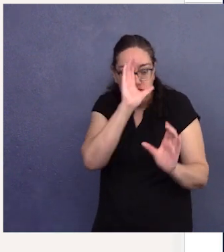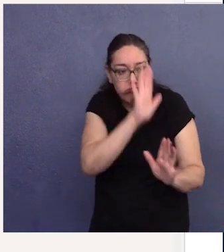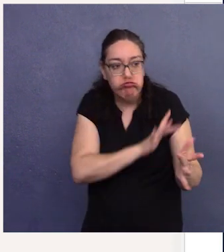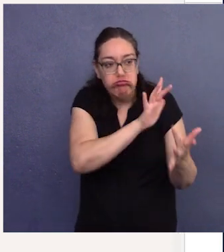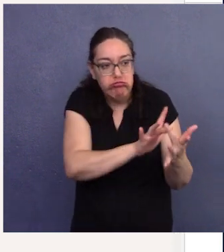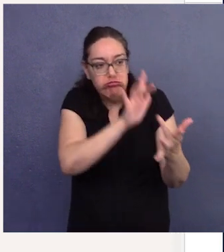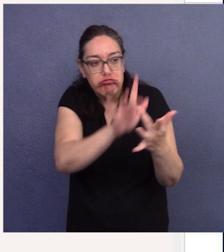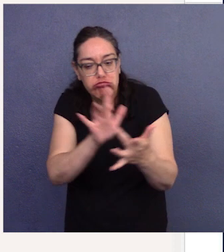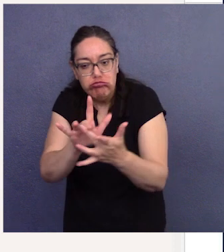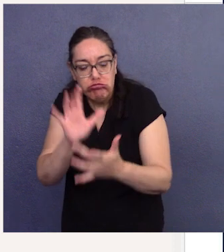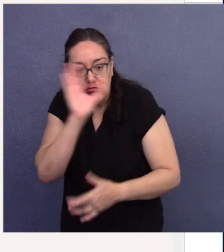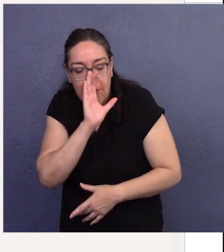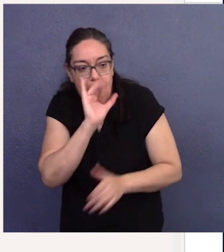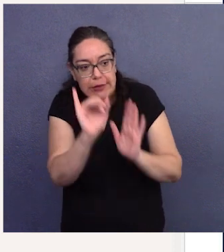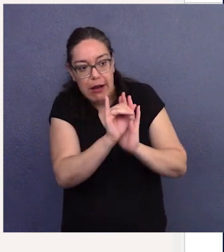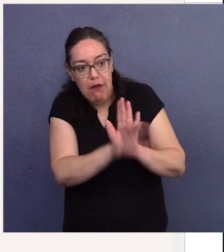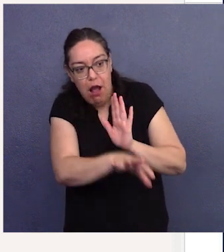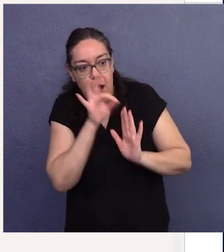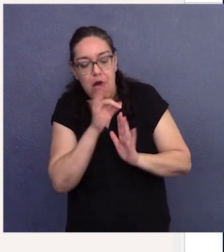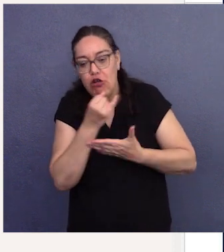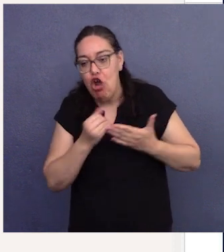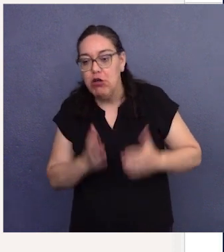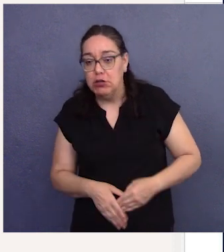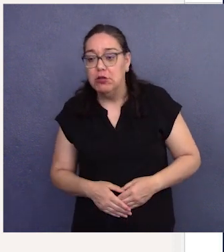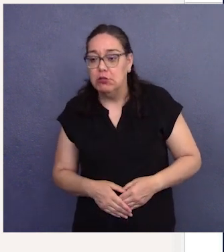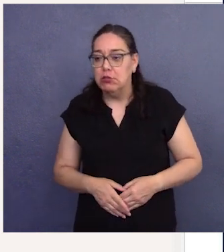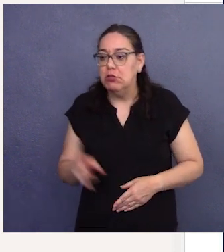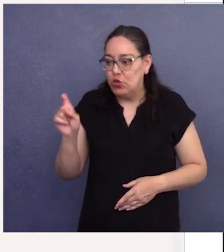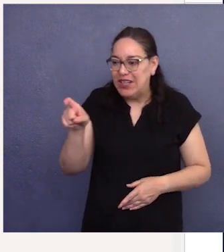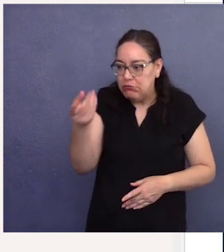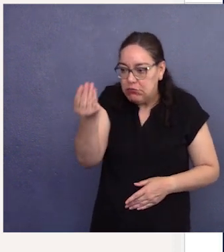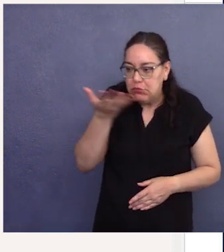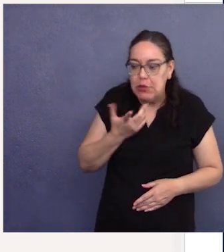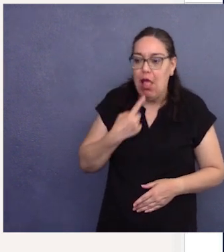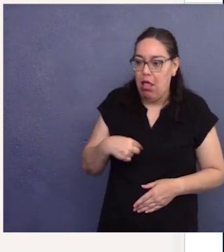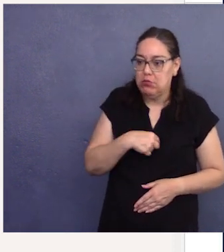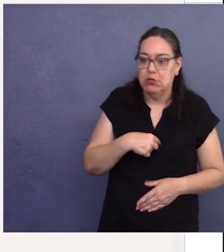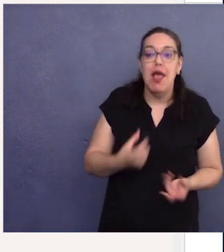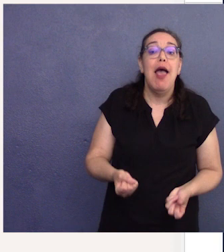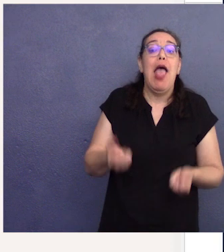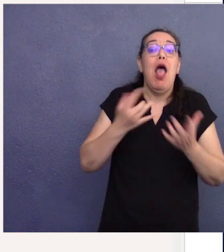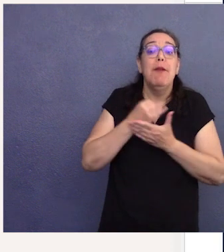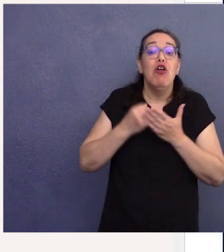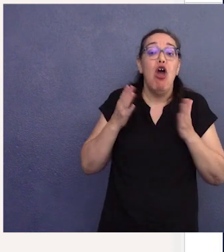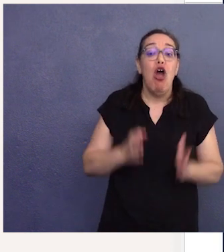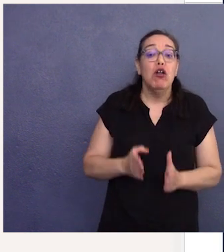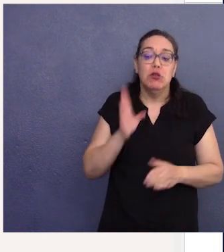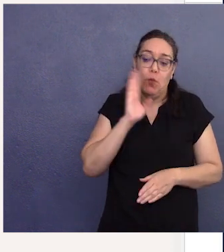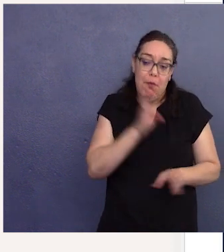and identify your artists. Like, you need to also tell us, like, how many artists are you planning